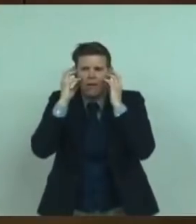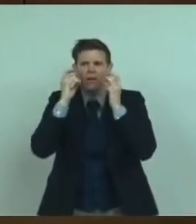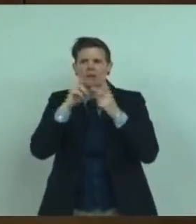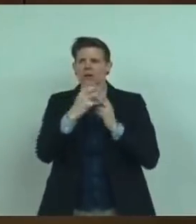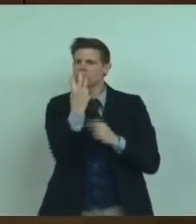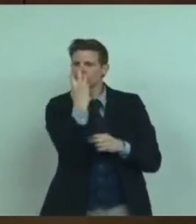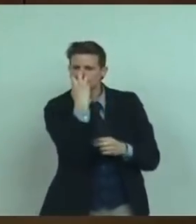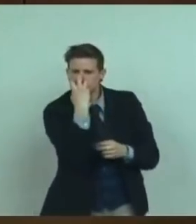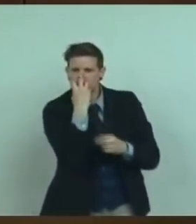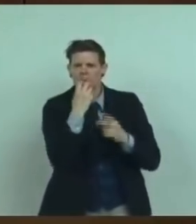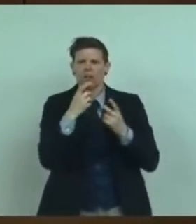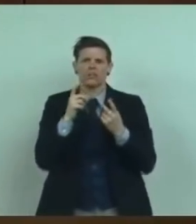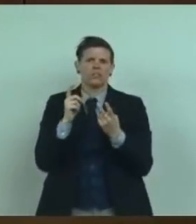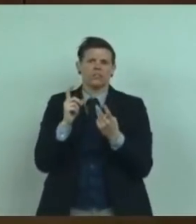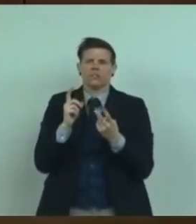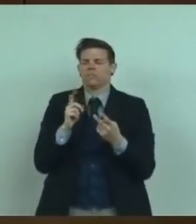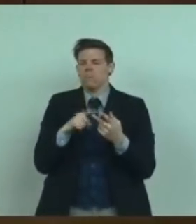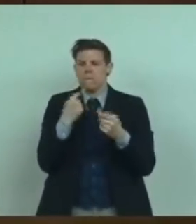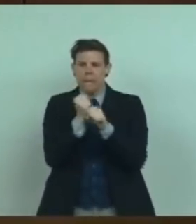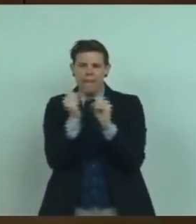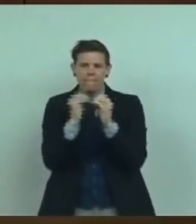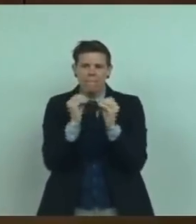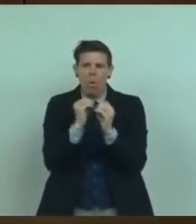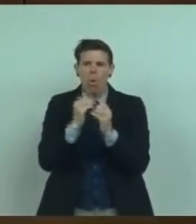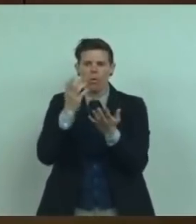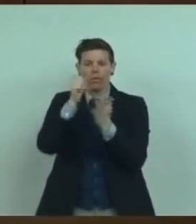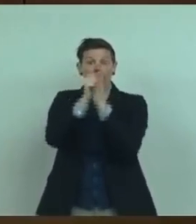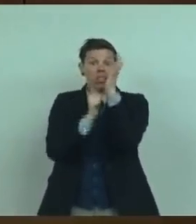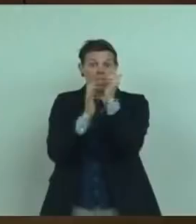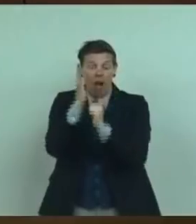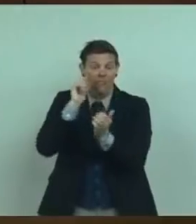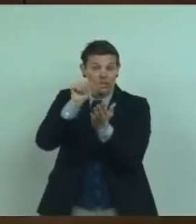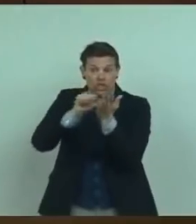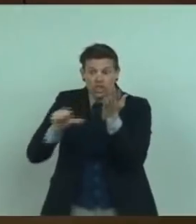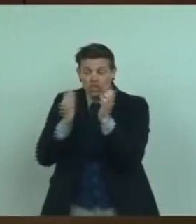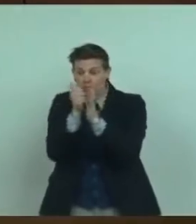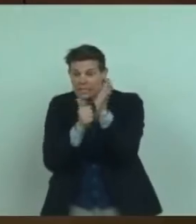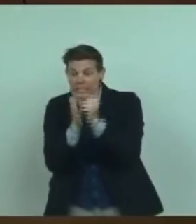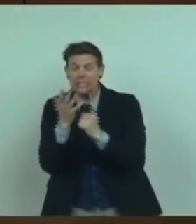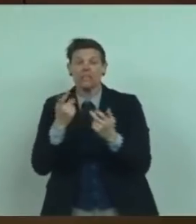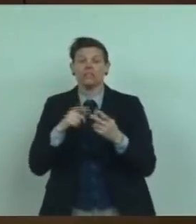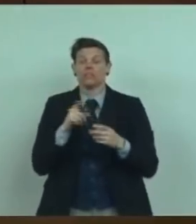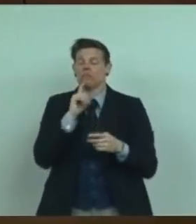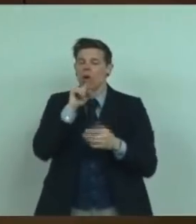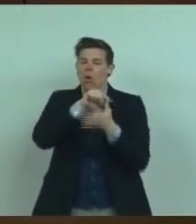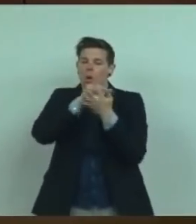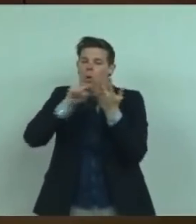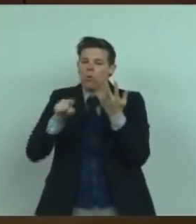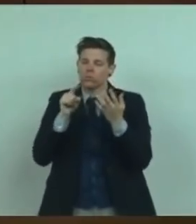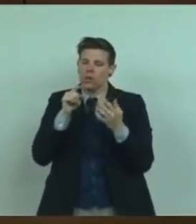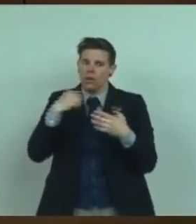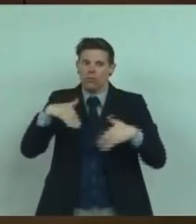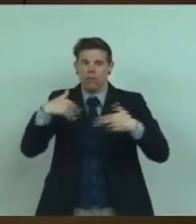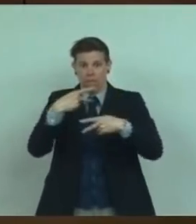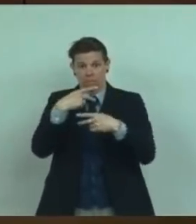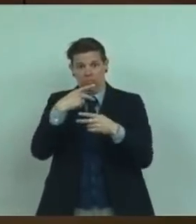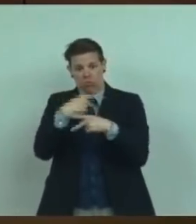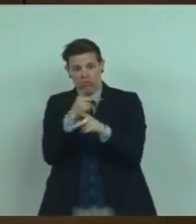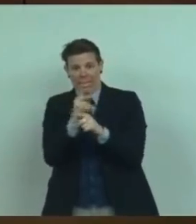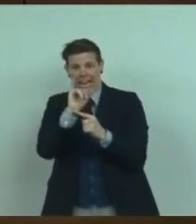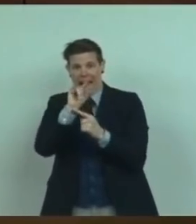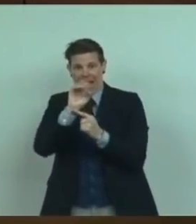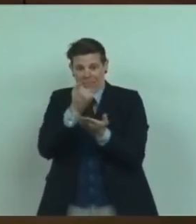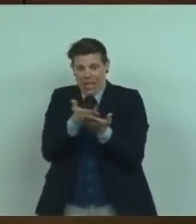making our sterilized gloves, which are critical for our healthcare providers. And I want to thank Sandia and the Air